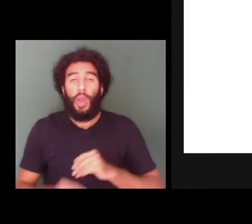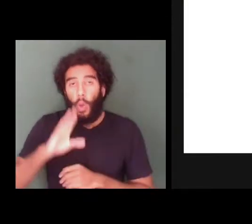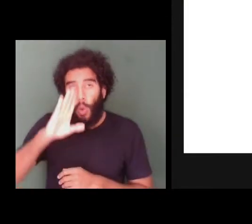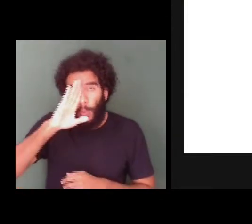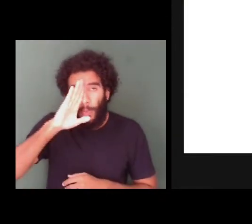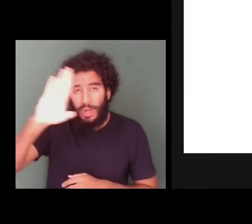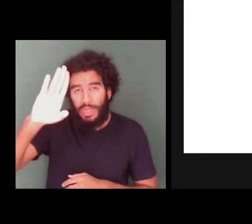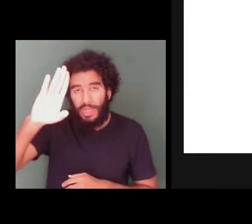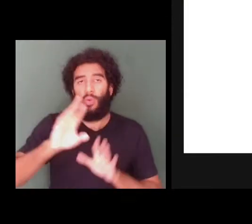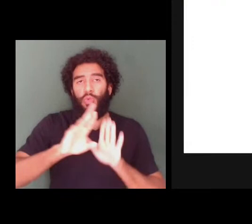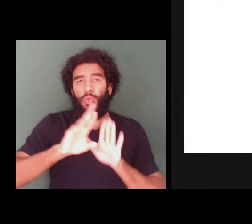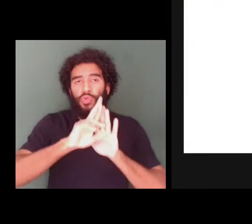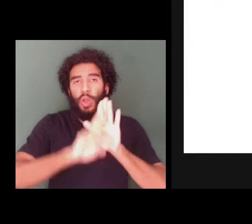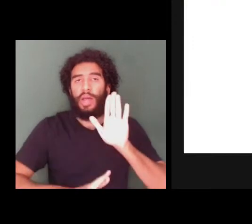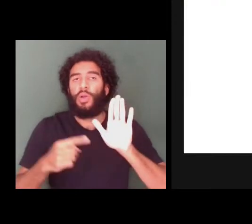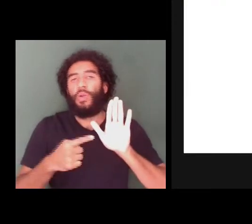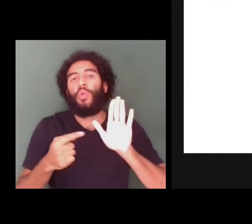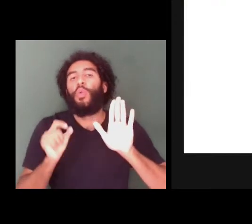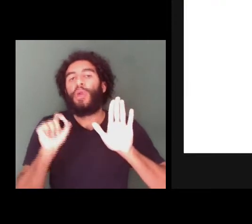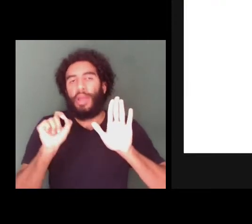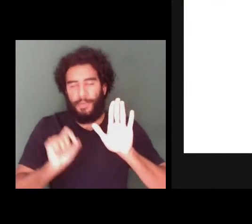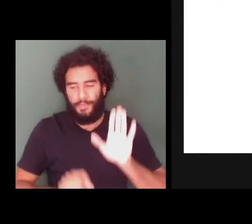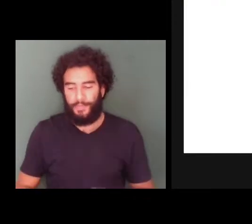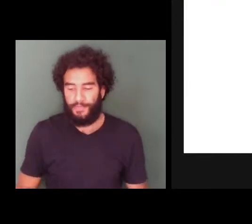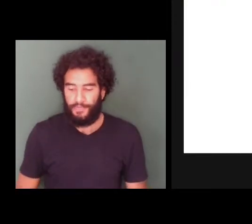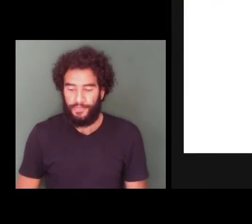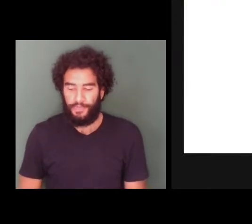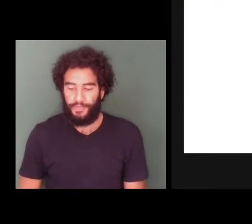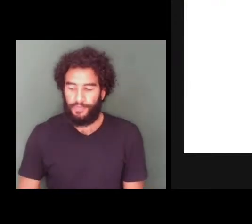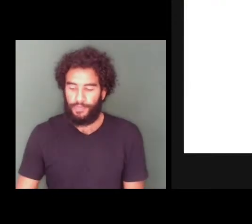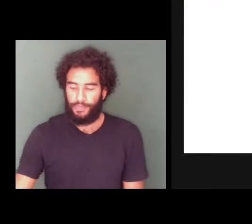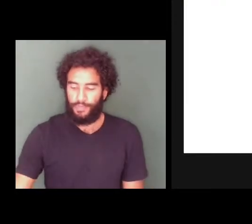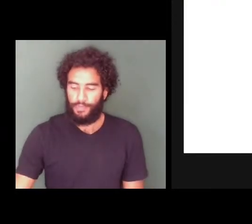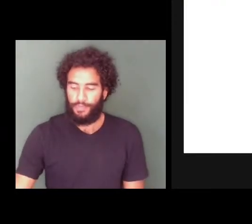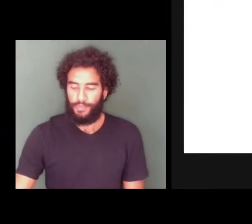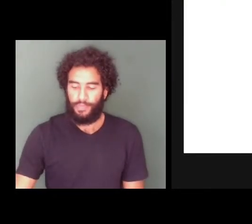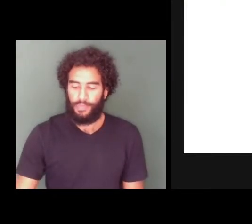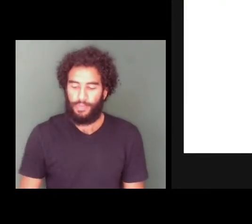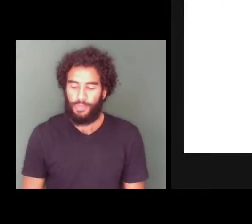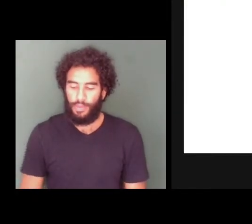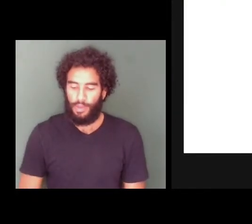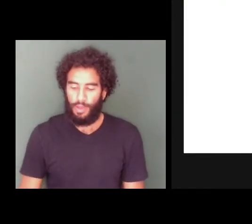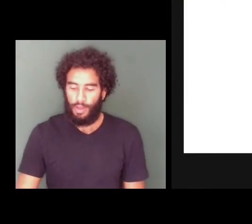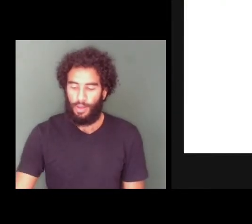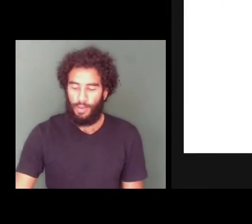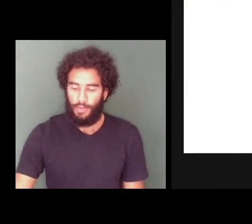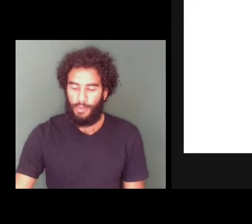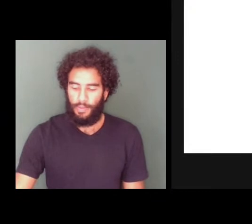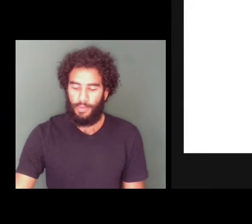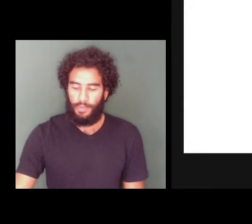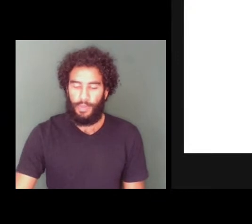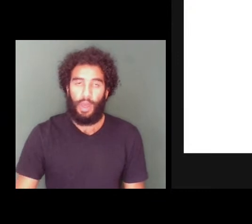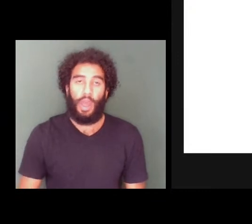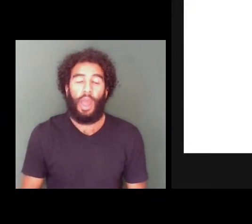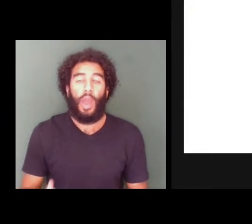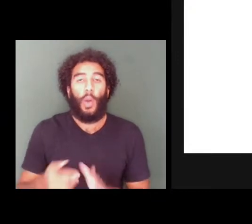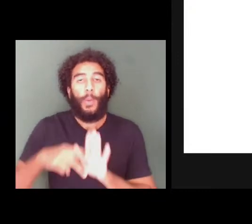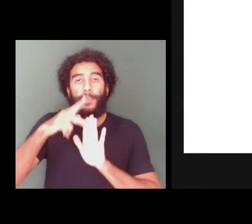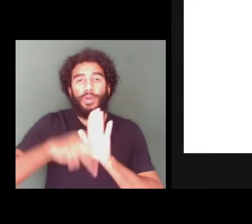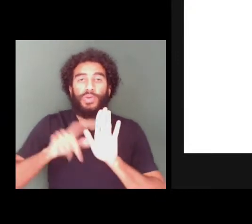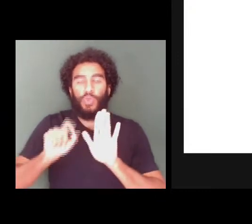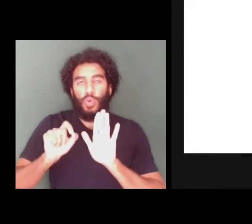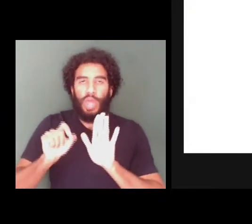we went to see what is actually happening across the media, in social media, in 17 countries,